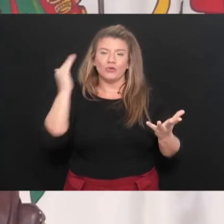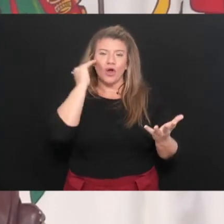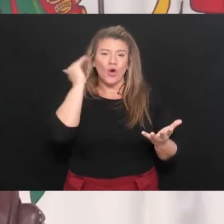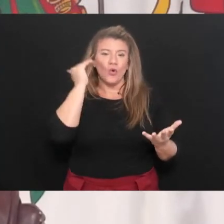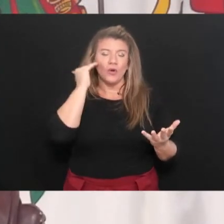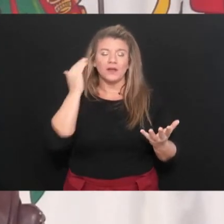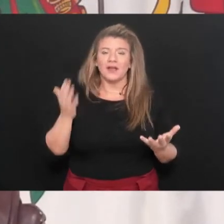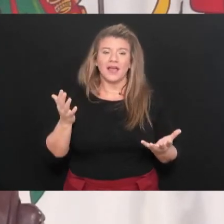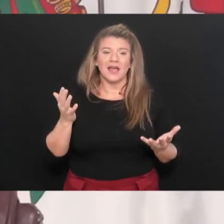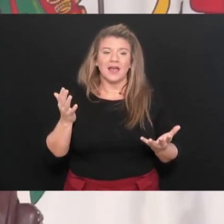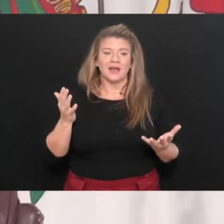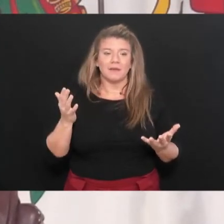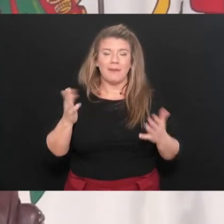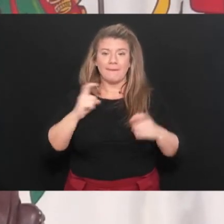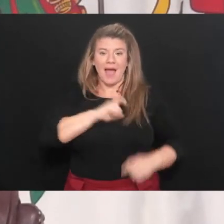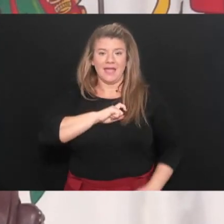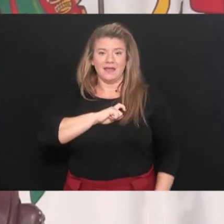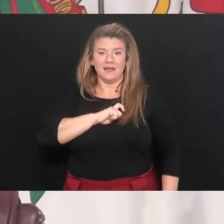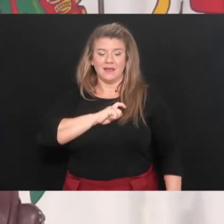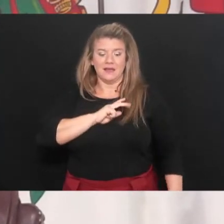and I've lost my mic now.